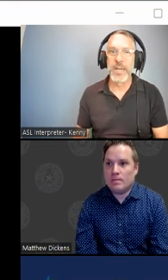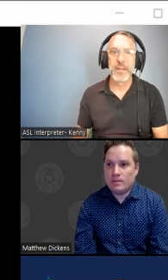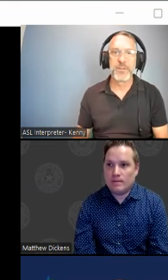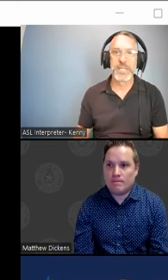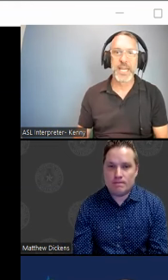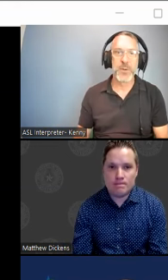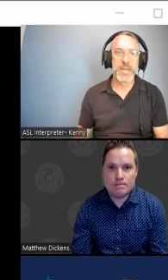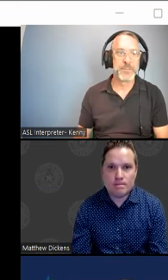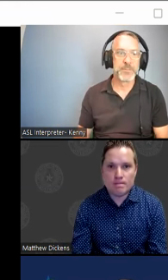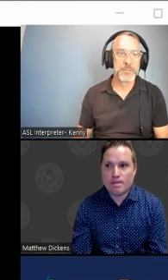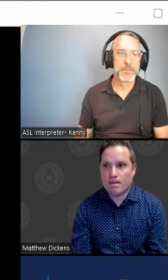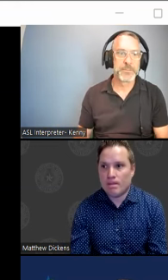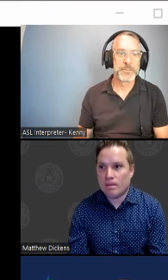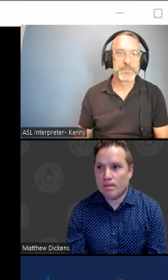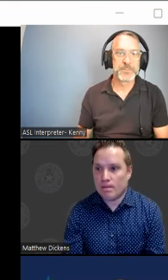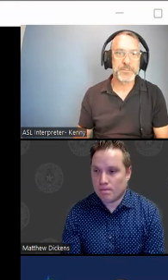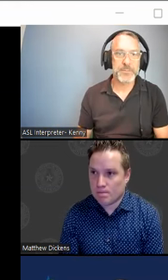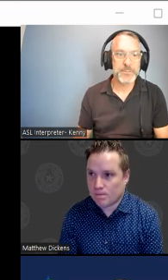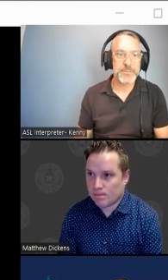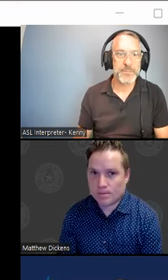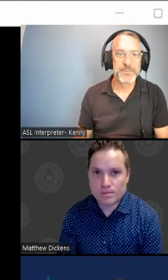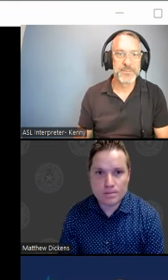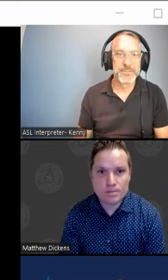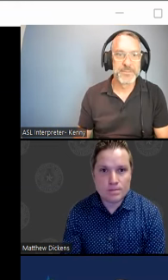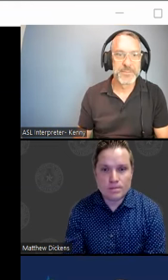Melanie Curry. You'll take it away.